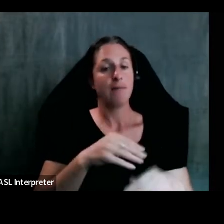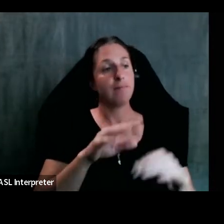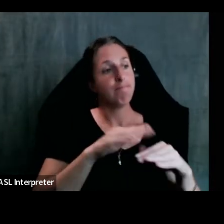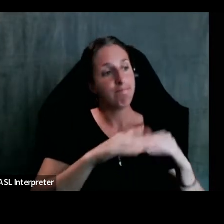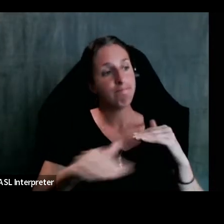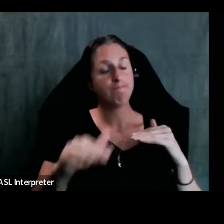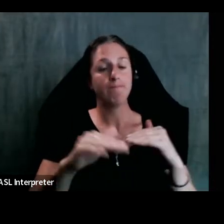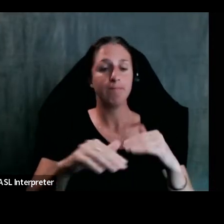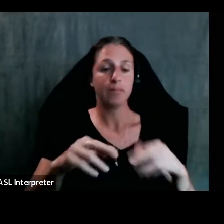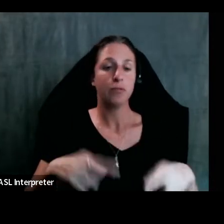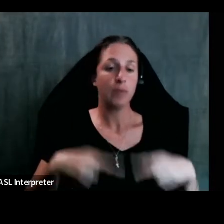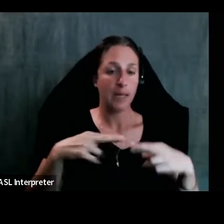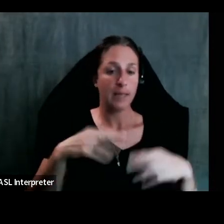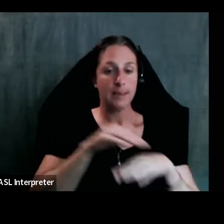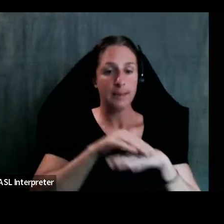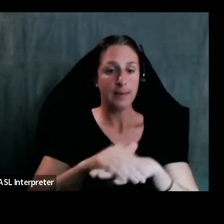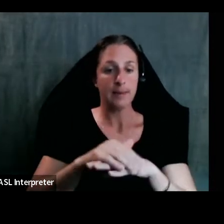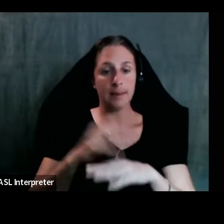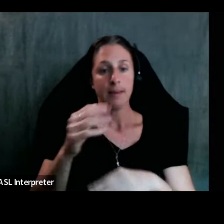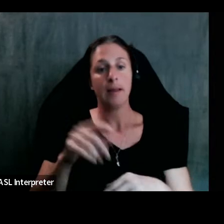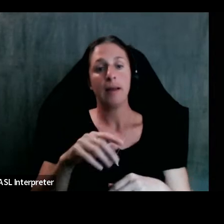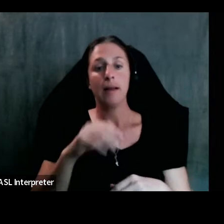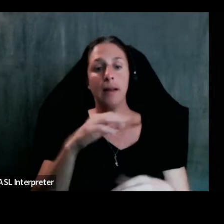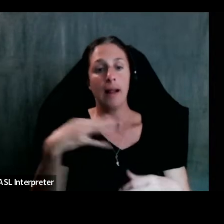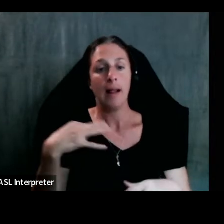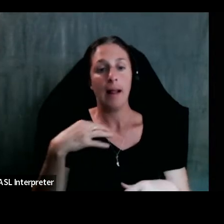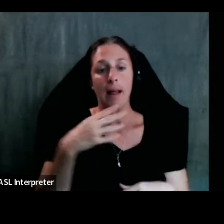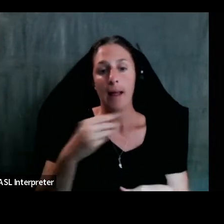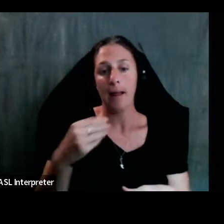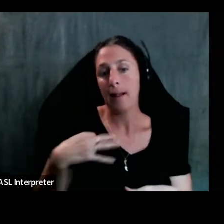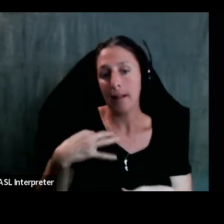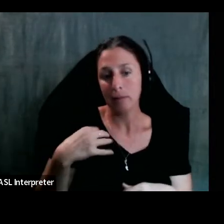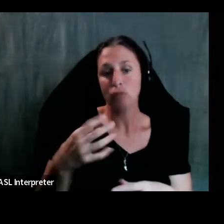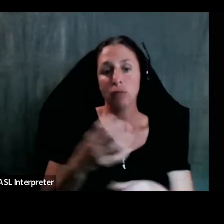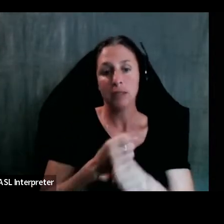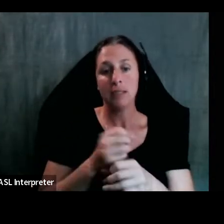are eligible to receive services under Title VI, Subtitle B of the